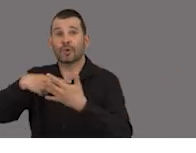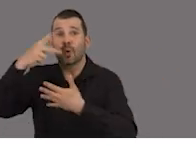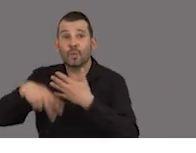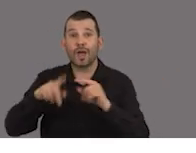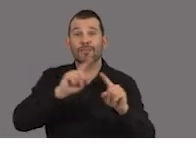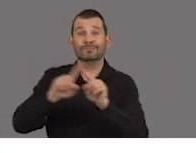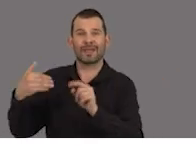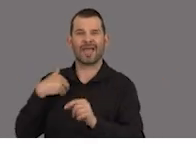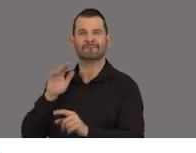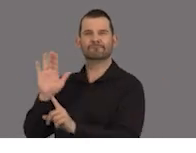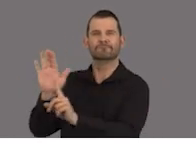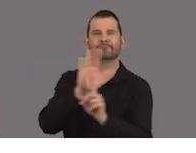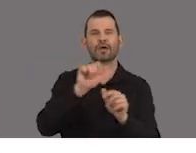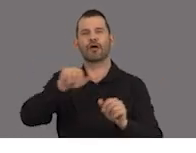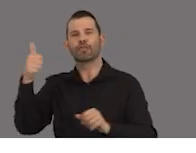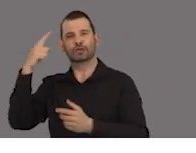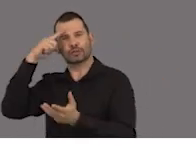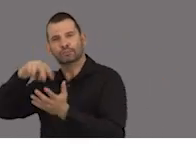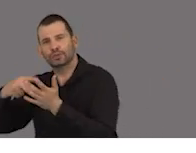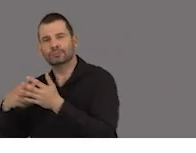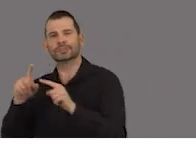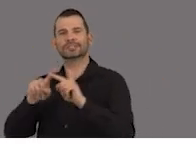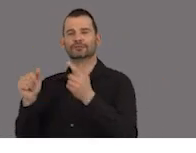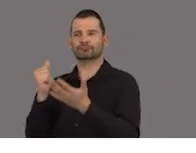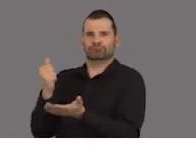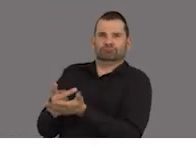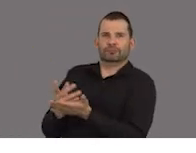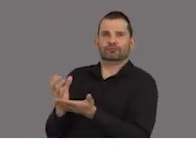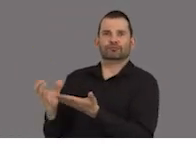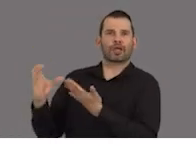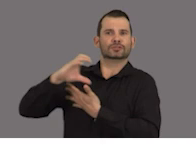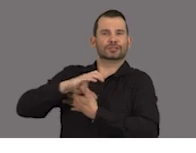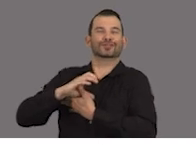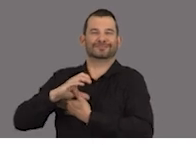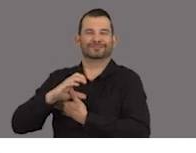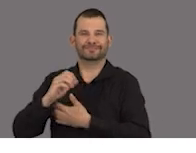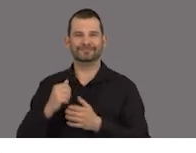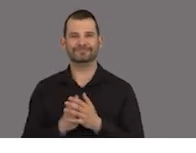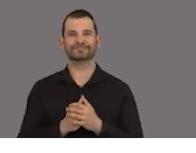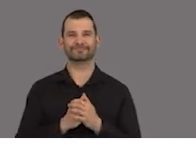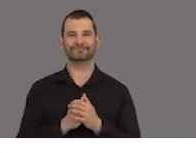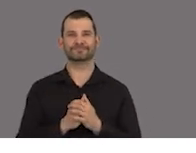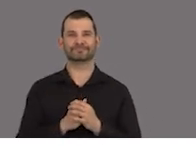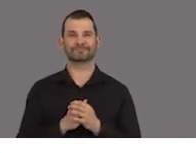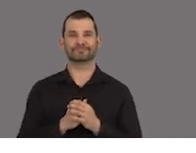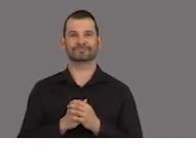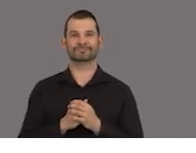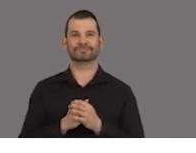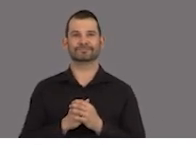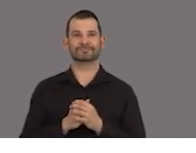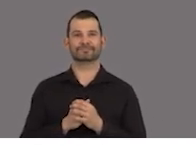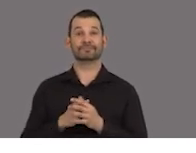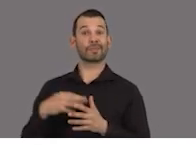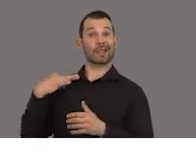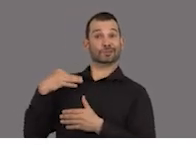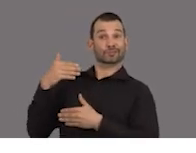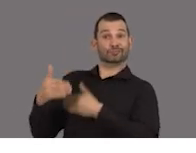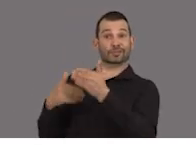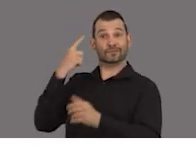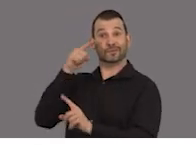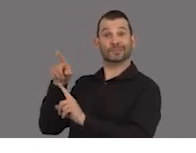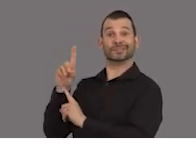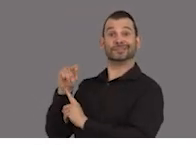DTC. Each of these programs has other purposes and different eligibility criteria. The